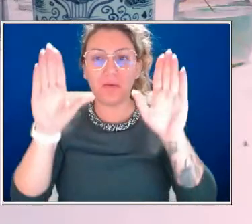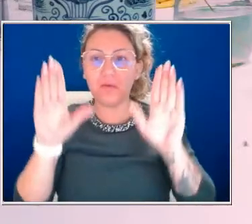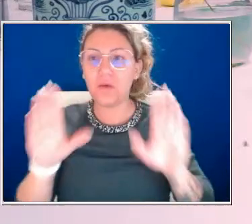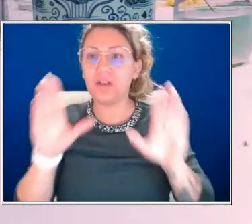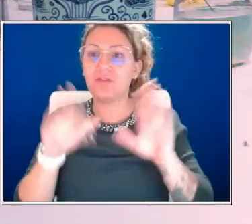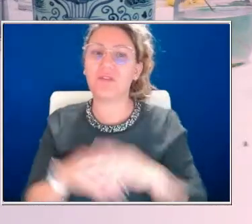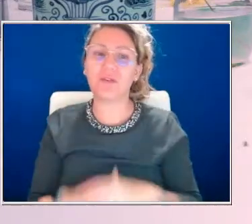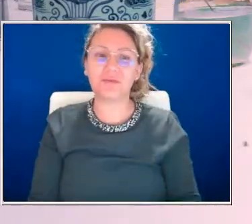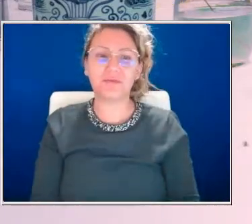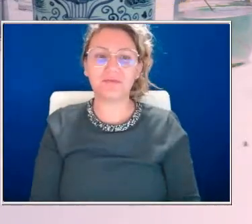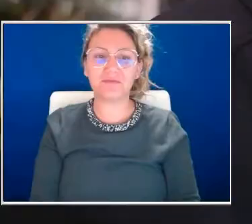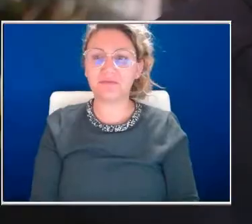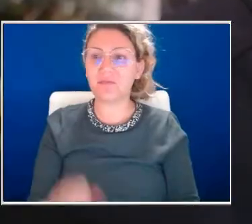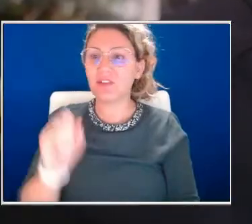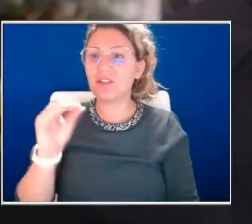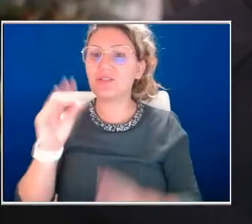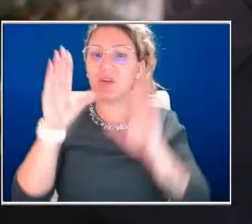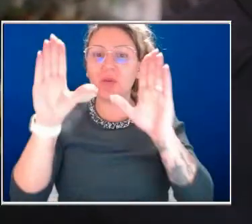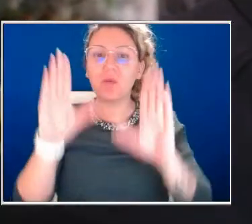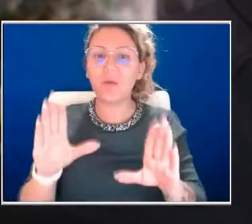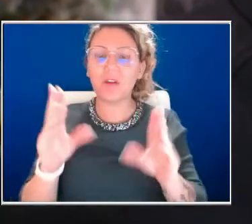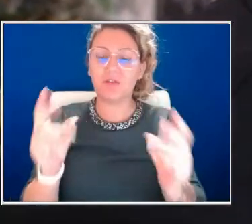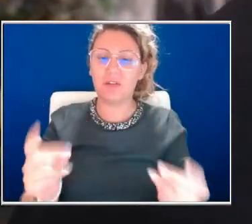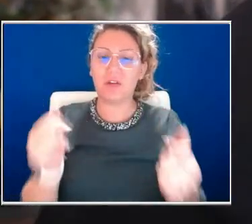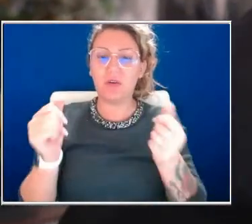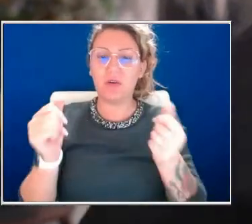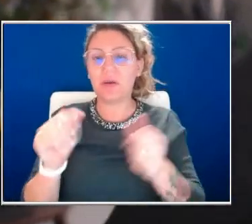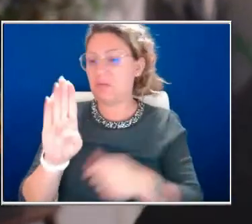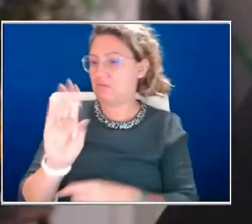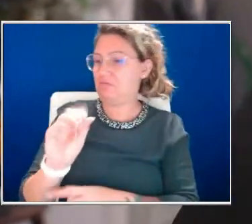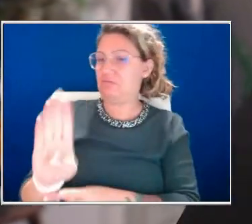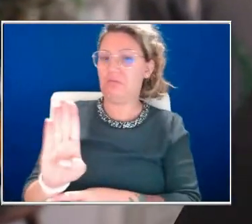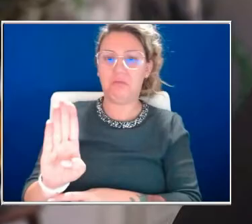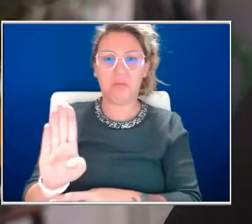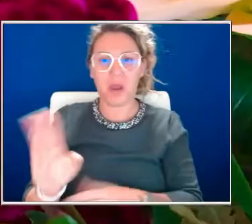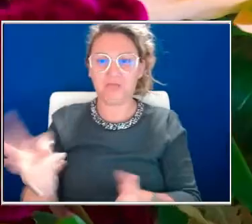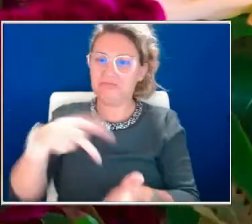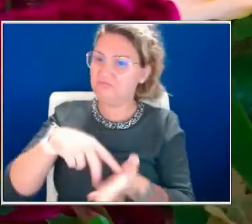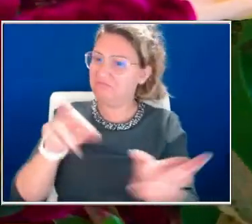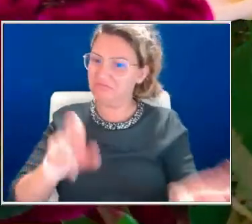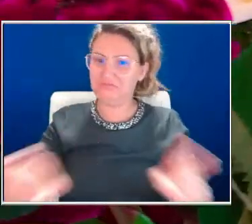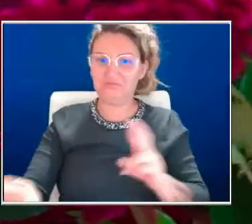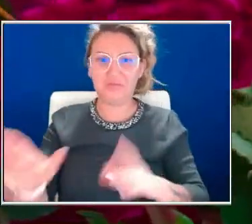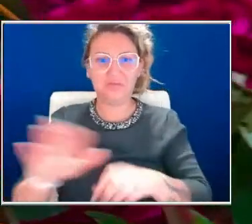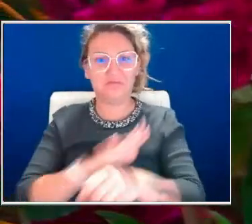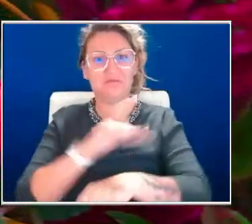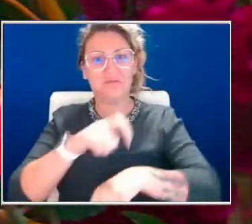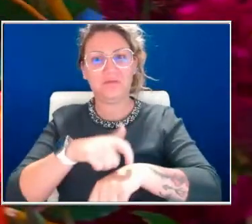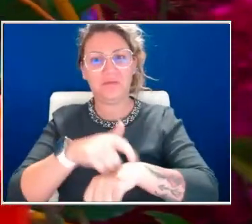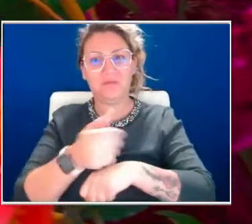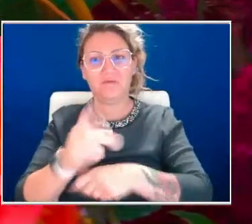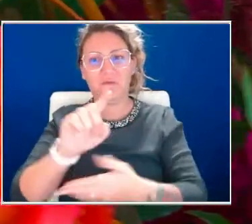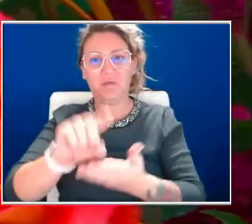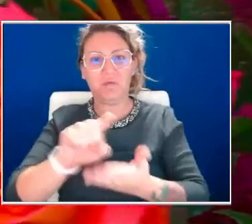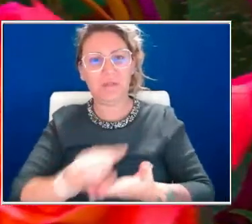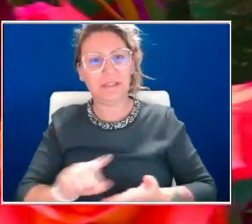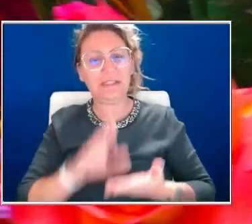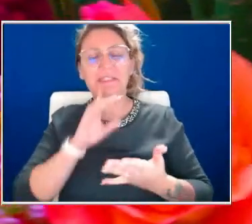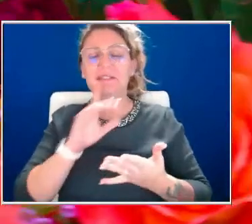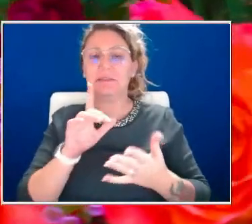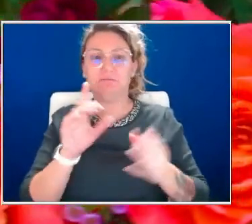So wonderful and so quick that Bob was back on his feet full-time within a couple of weeks, and he has no plans of ever slowing